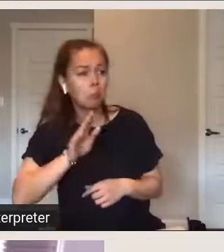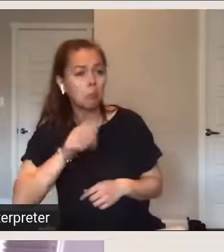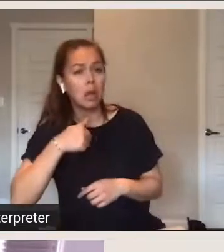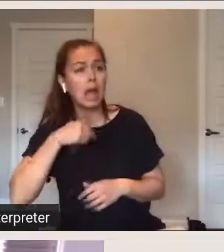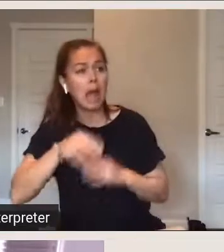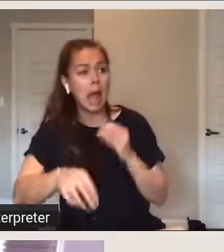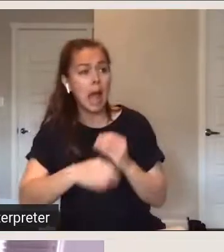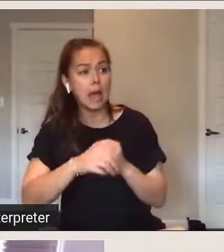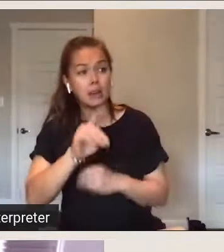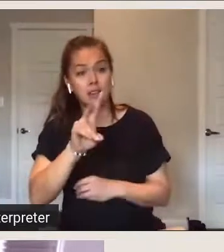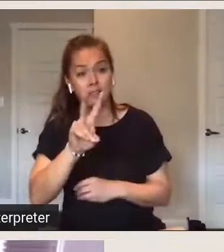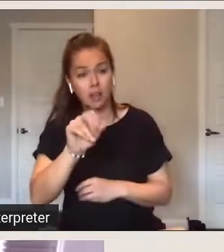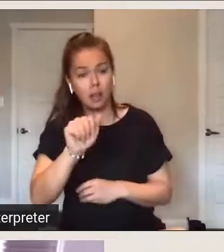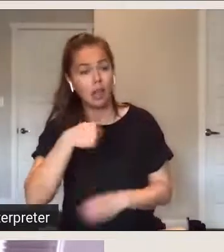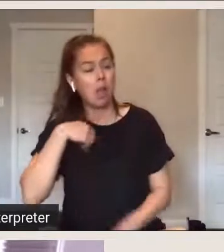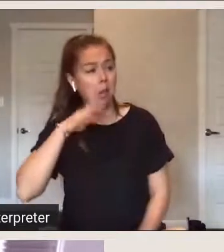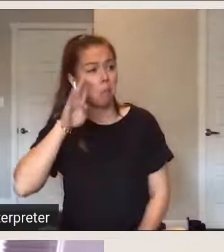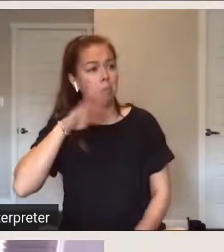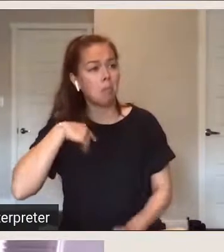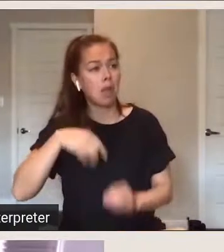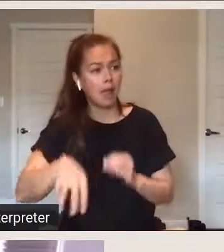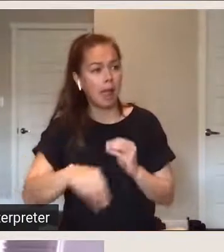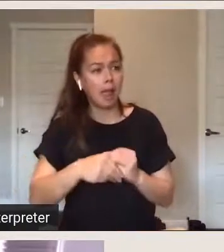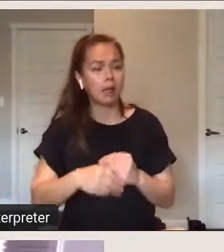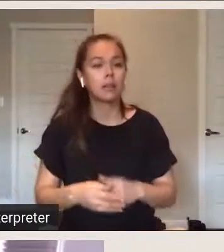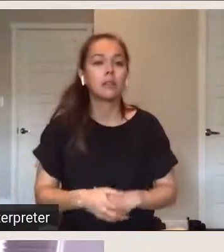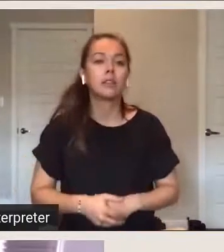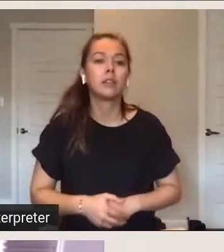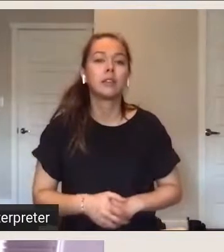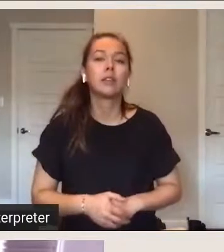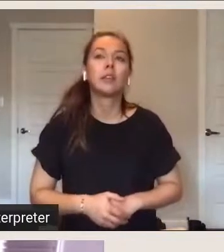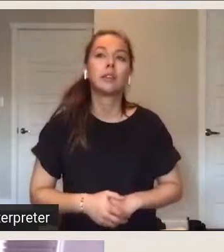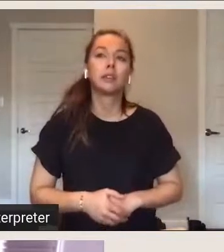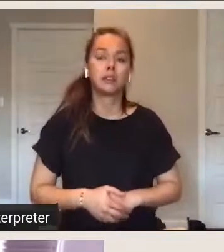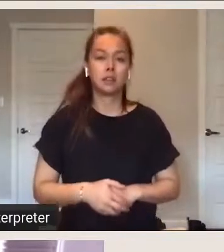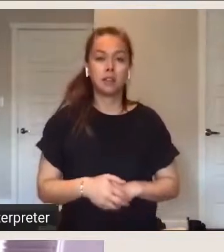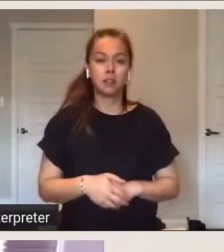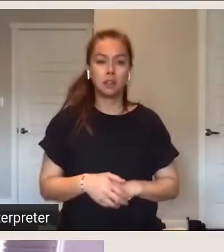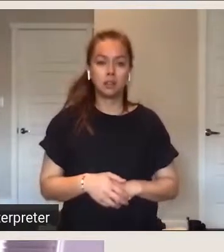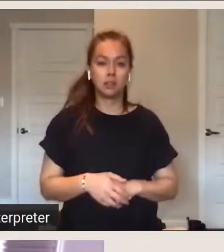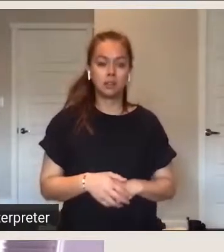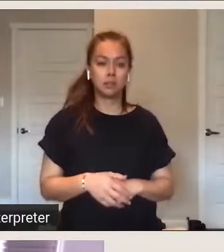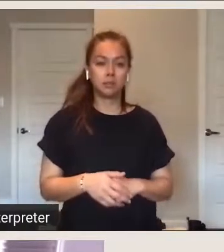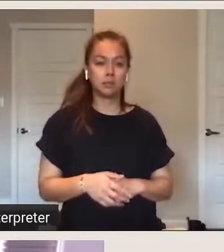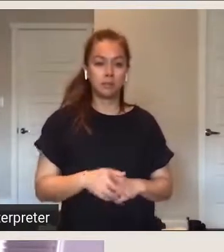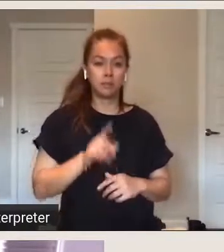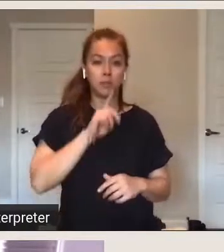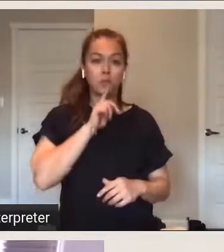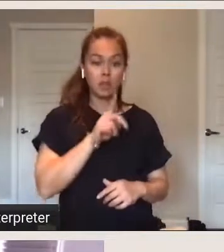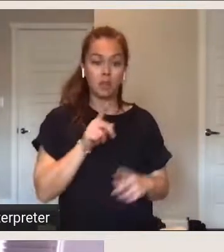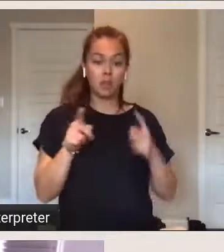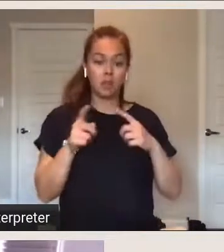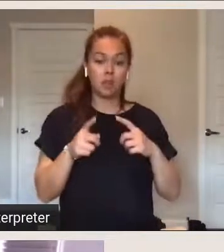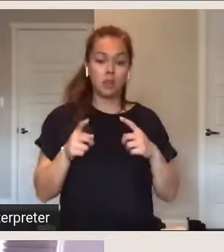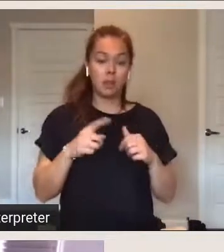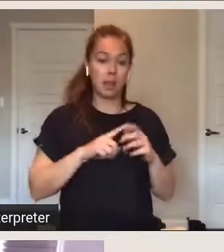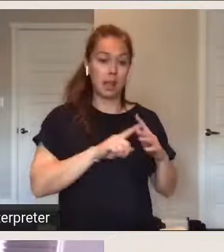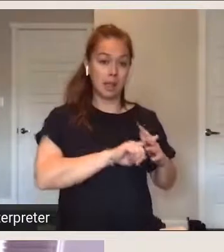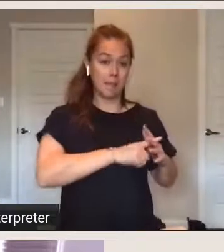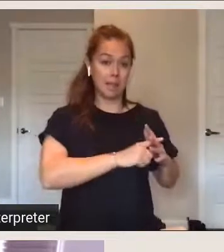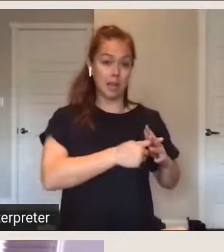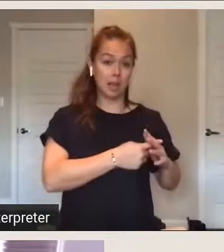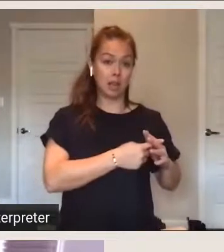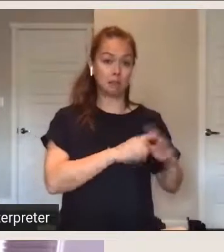this whole thing. So we didn't really start to design this as a program. It all sort of